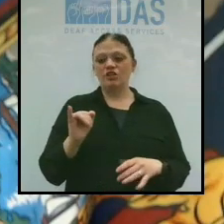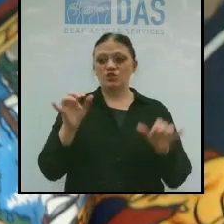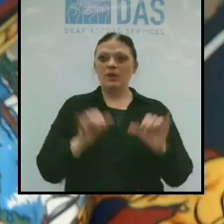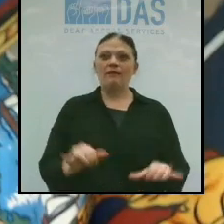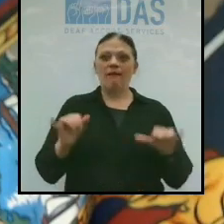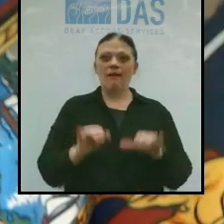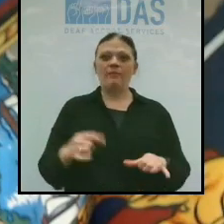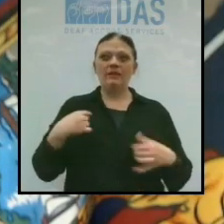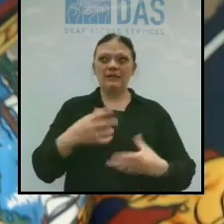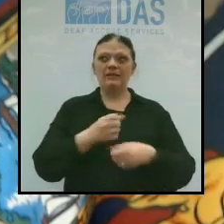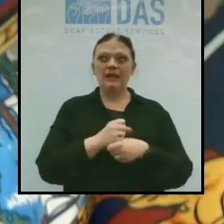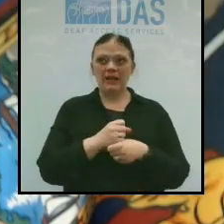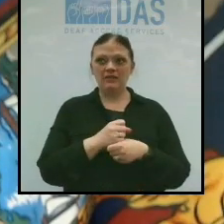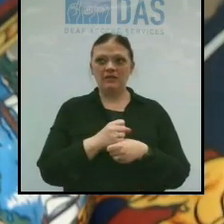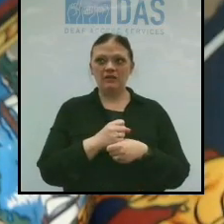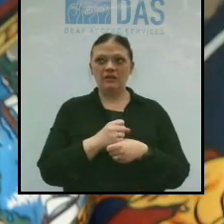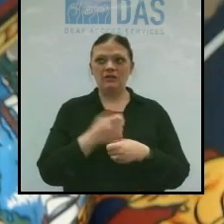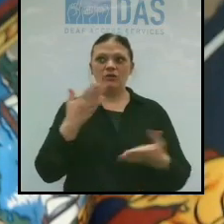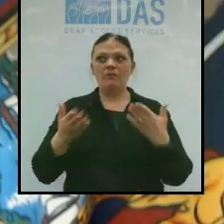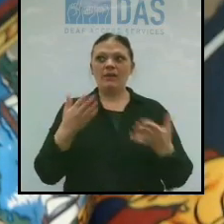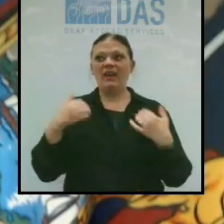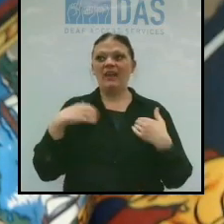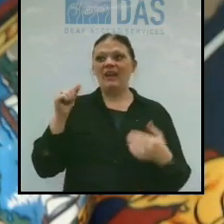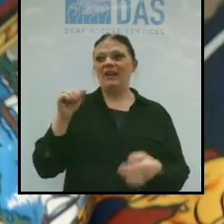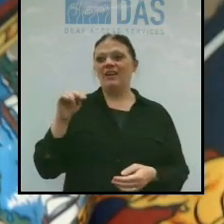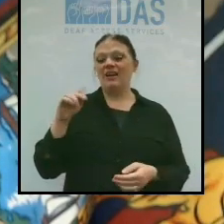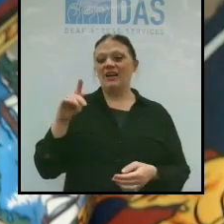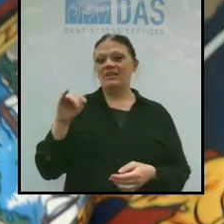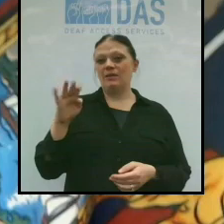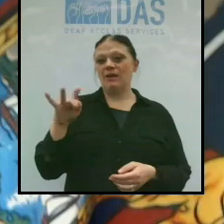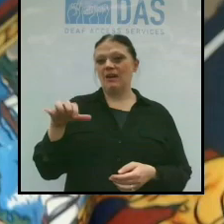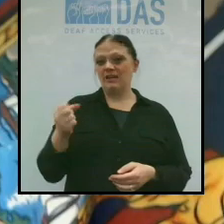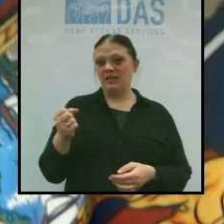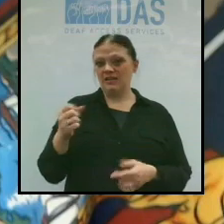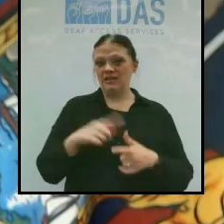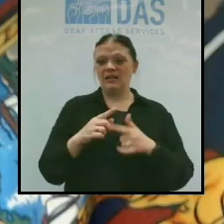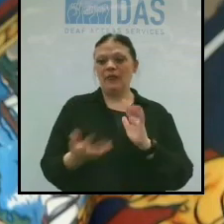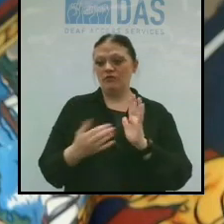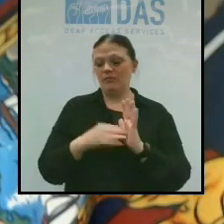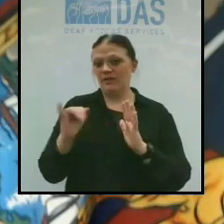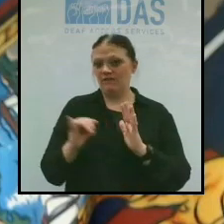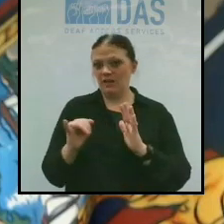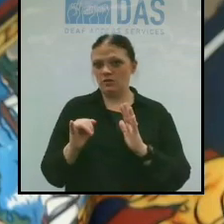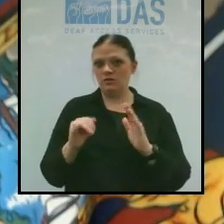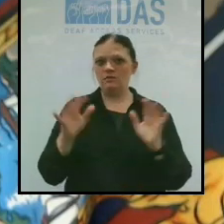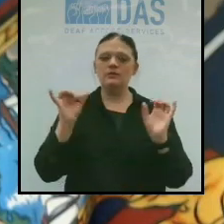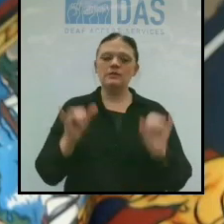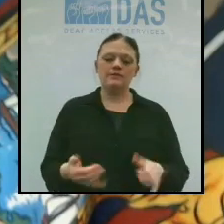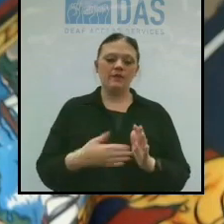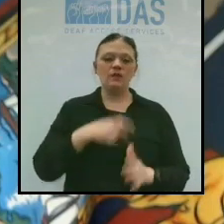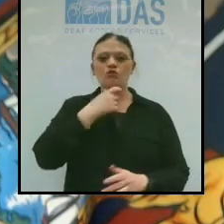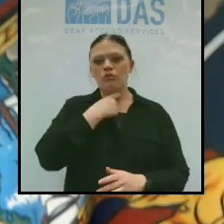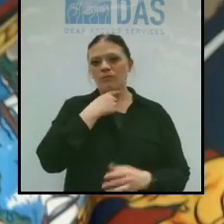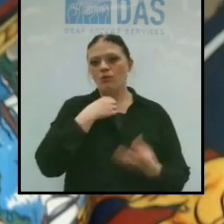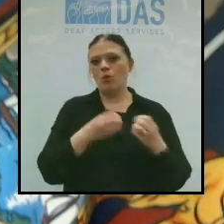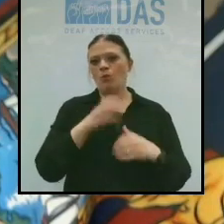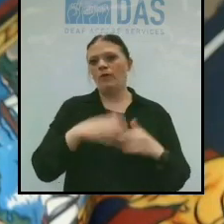get where we may have antibodies and we get a repeat infection, like we've all had strep throat more than